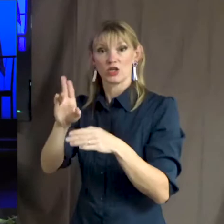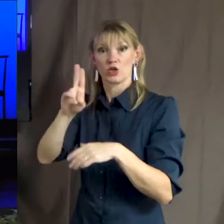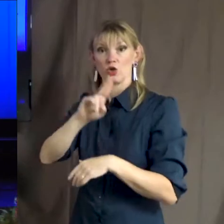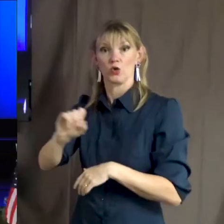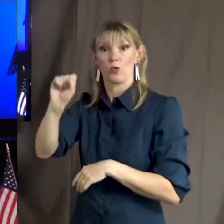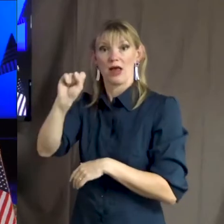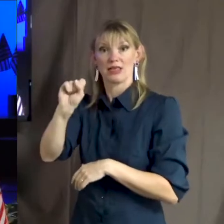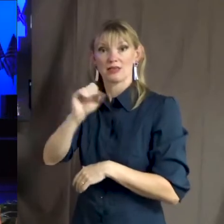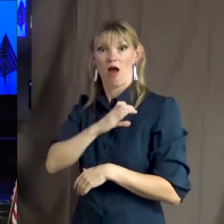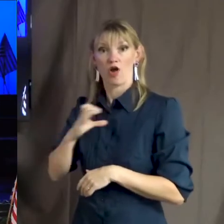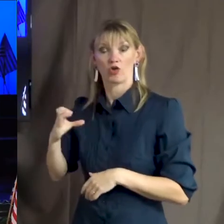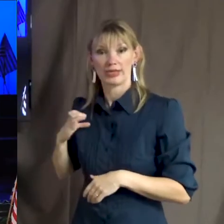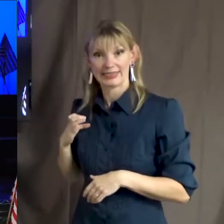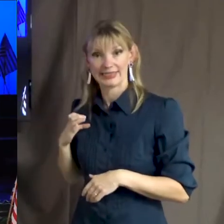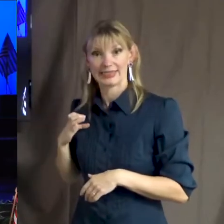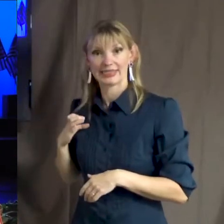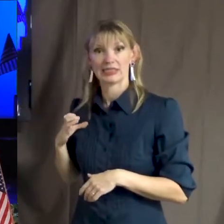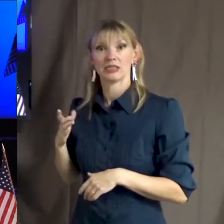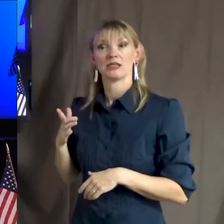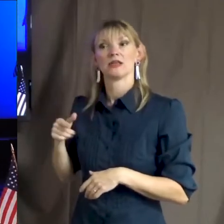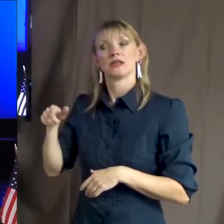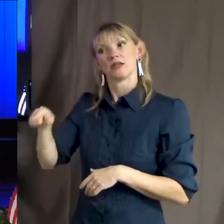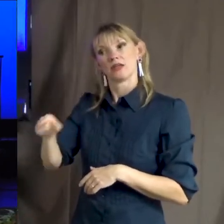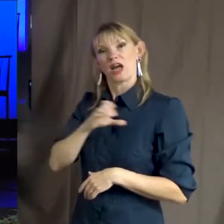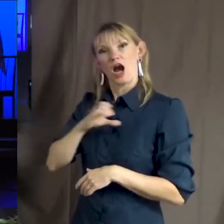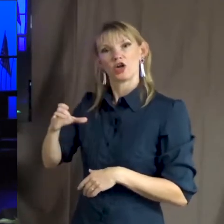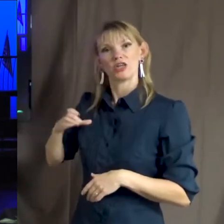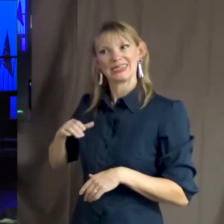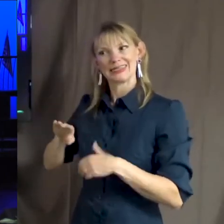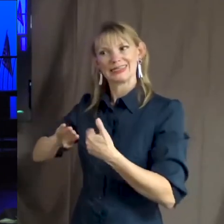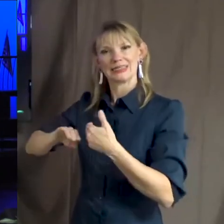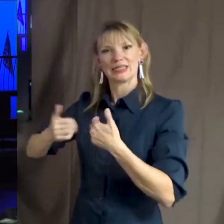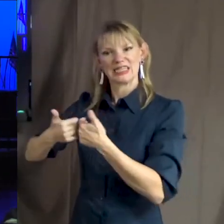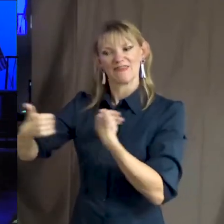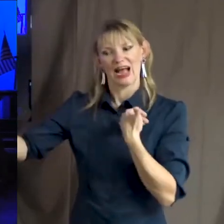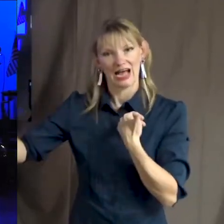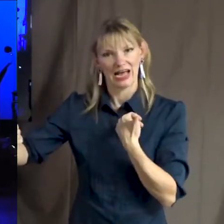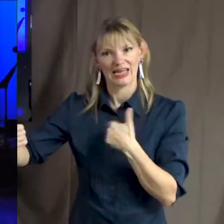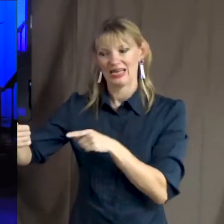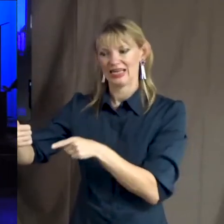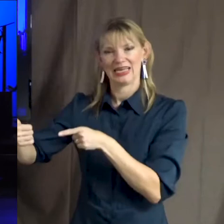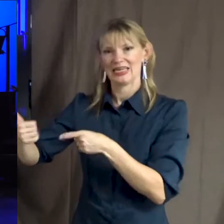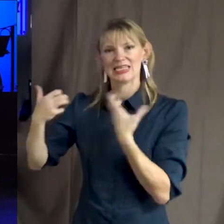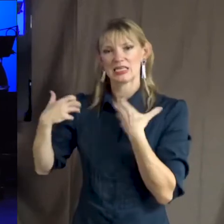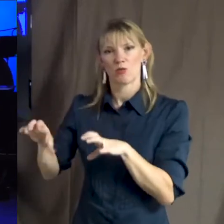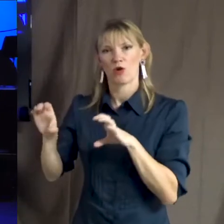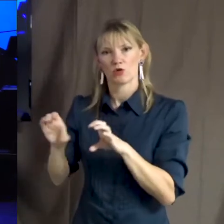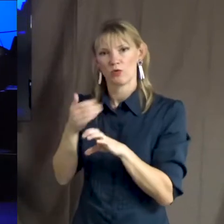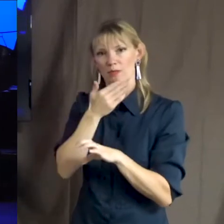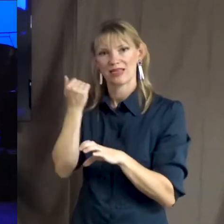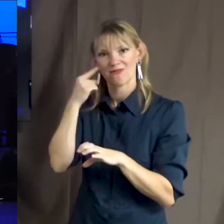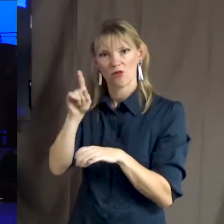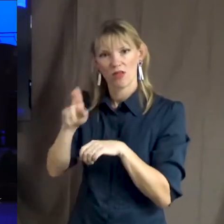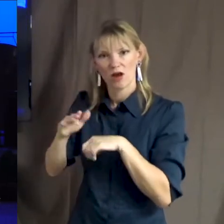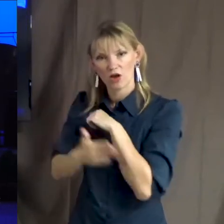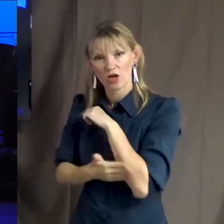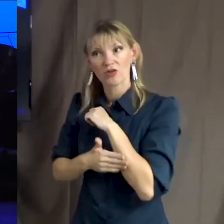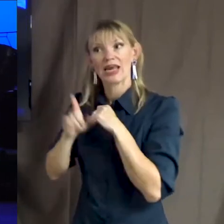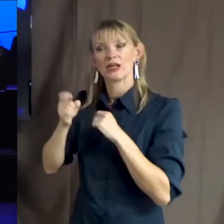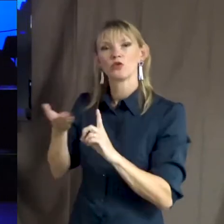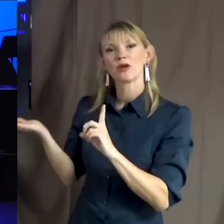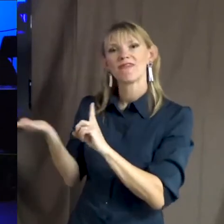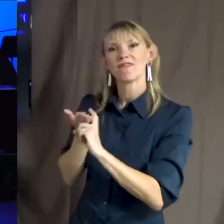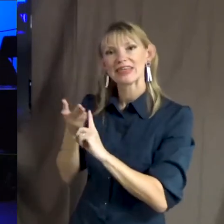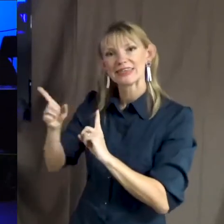Moving forward, a bitterly divided Congress towards doing what was best for the country. He knew that he had to convince